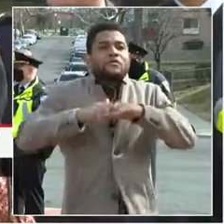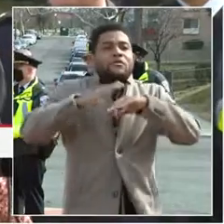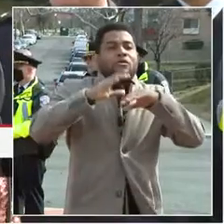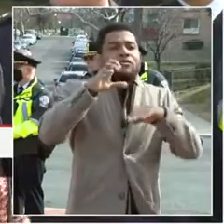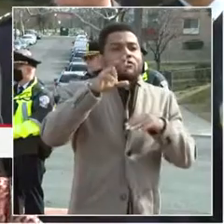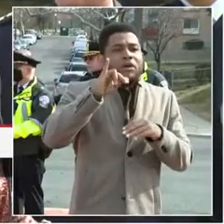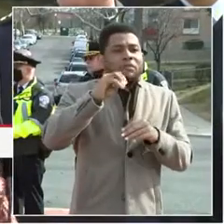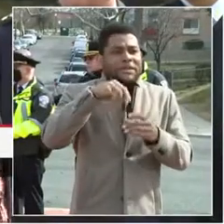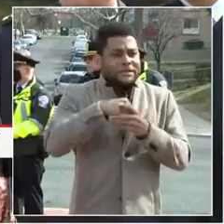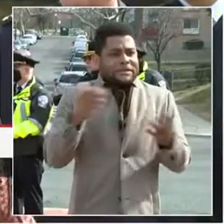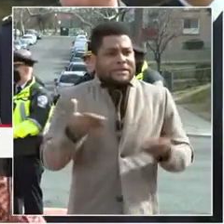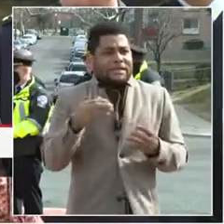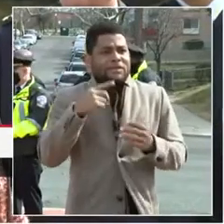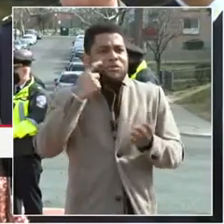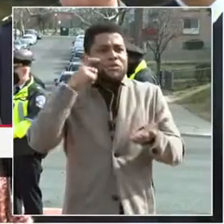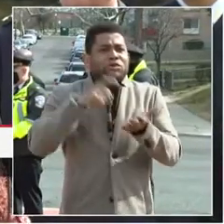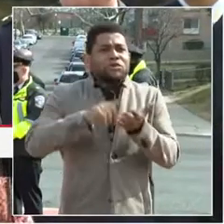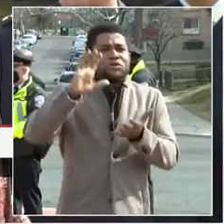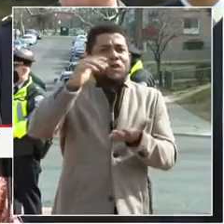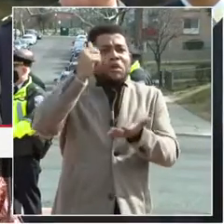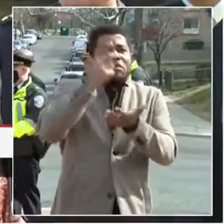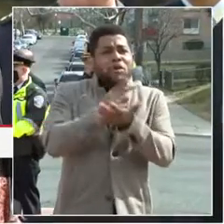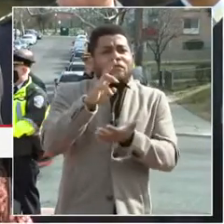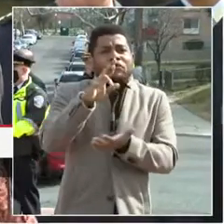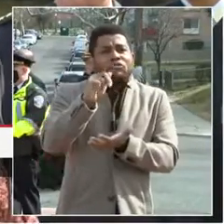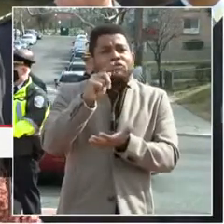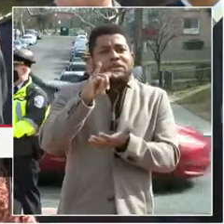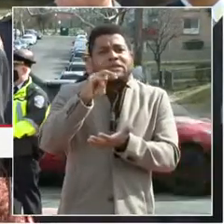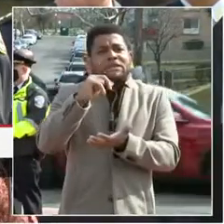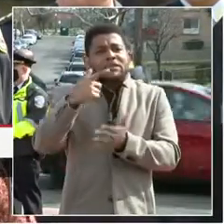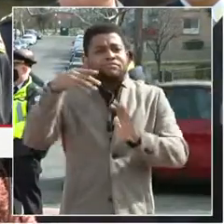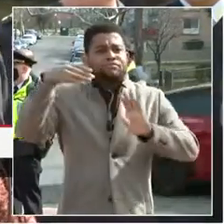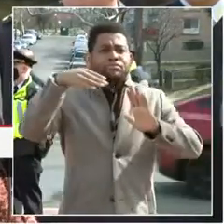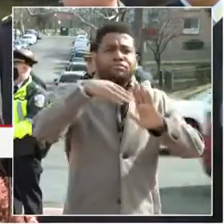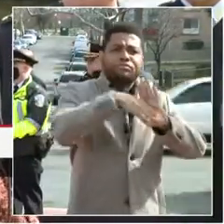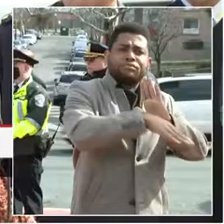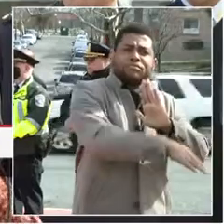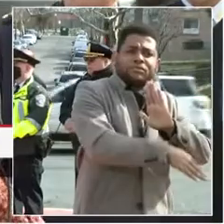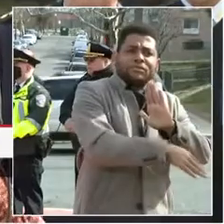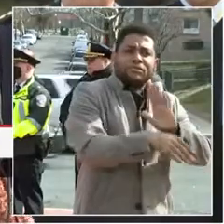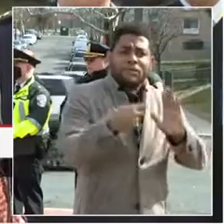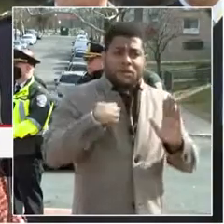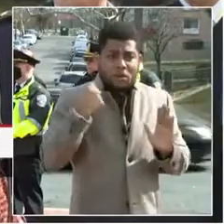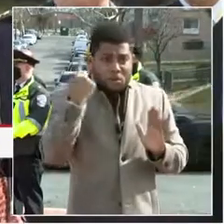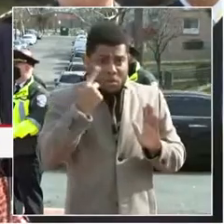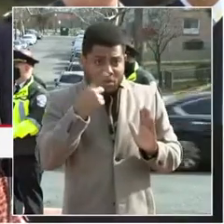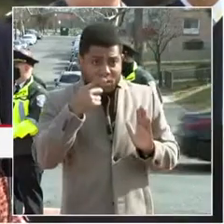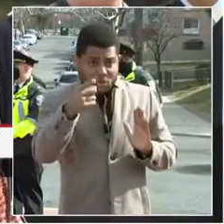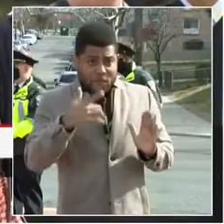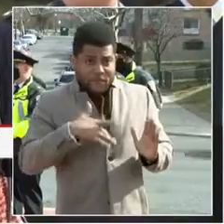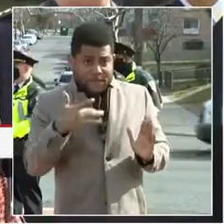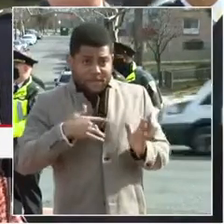falling because of that. So my question would be, is the city actually doing enough to